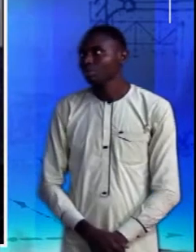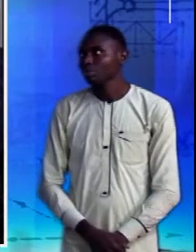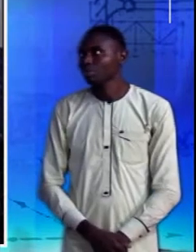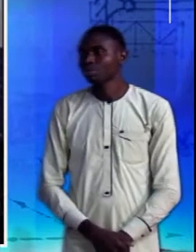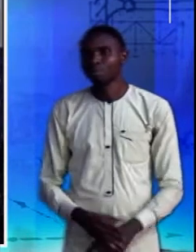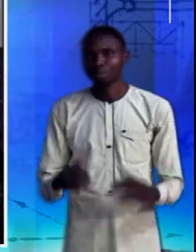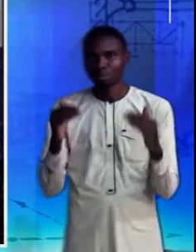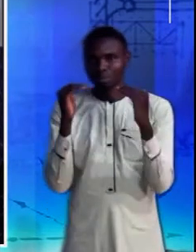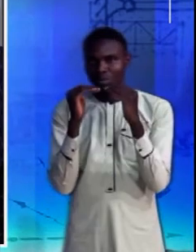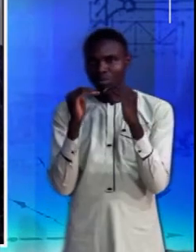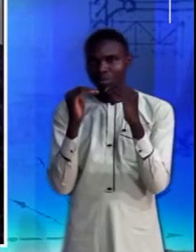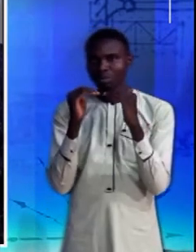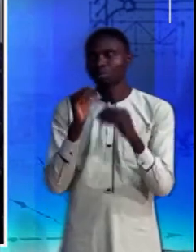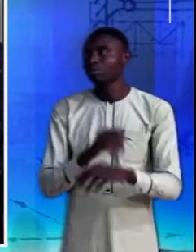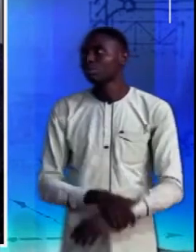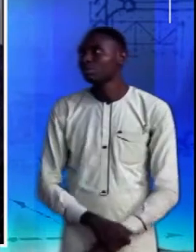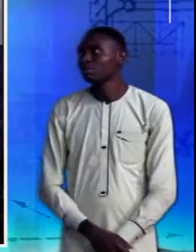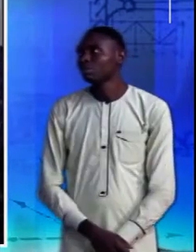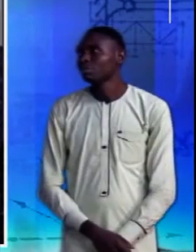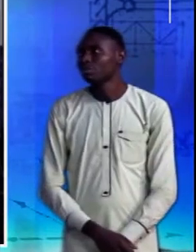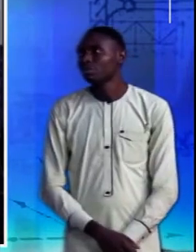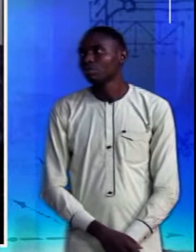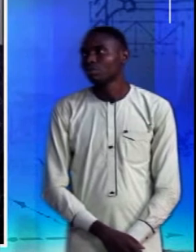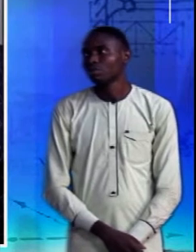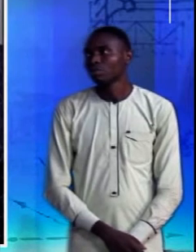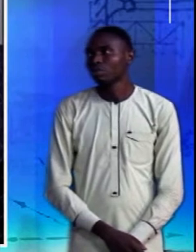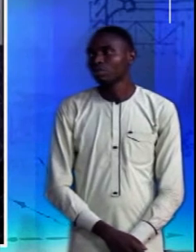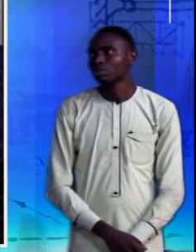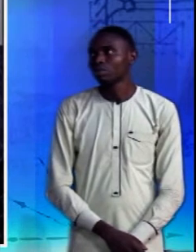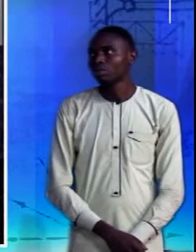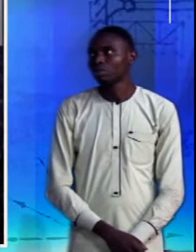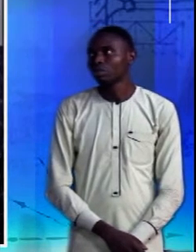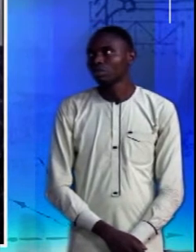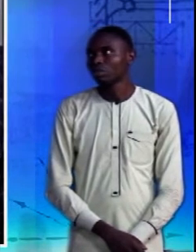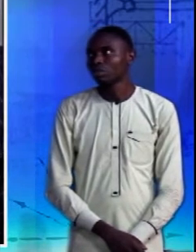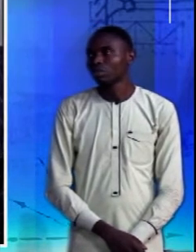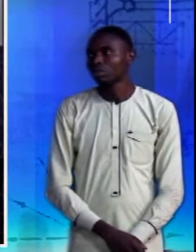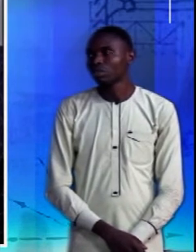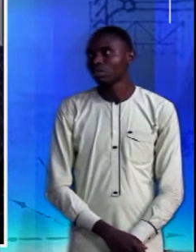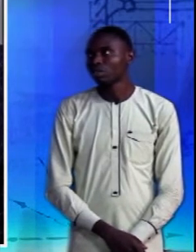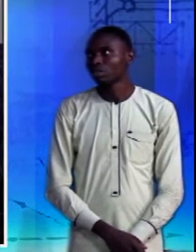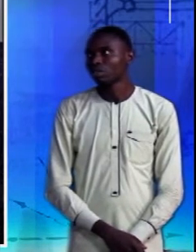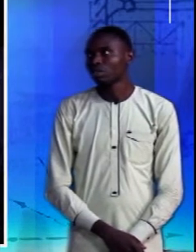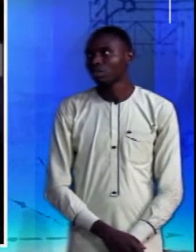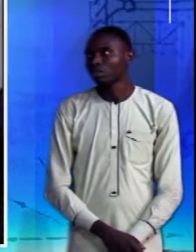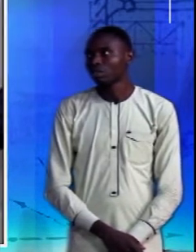3,120 seconds. In what? In 52